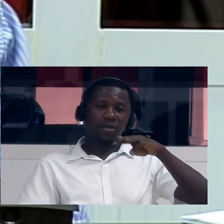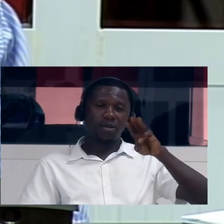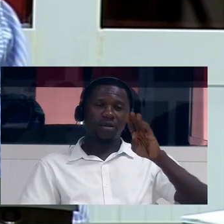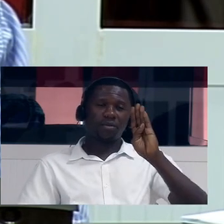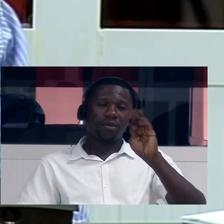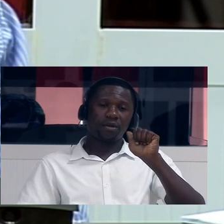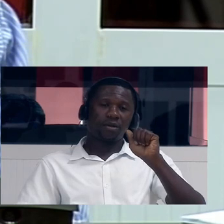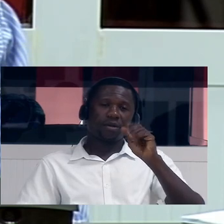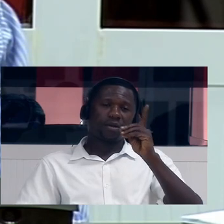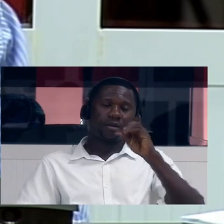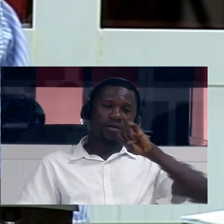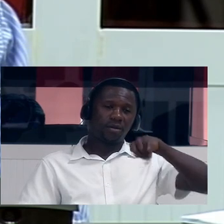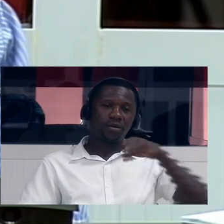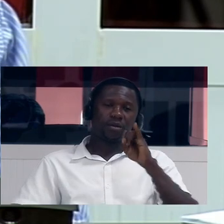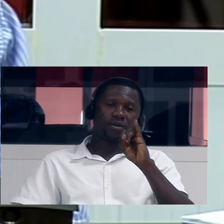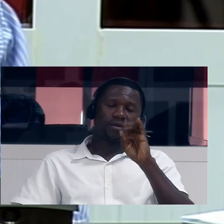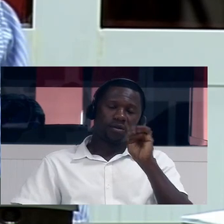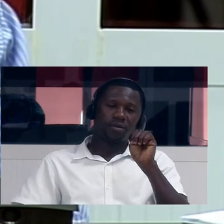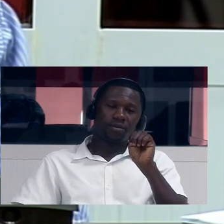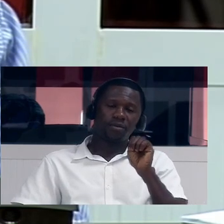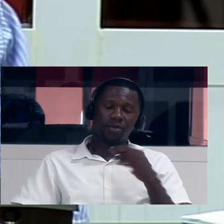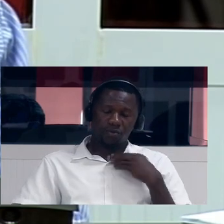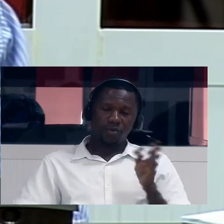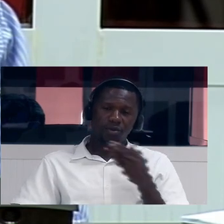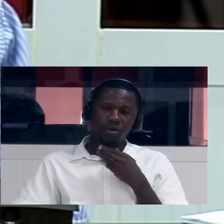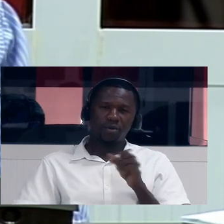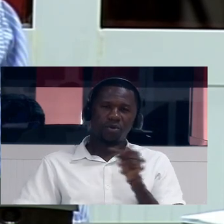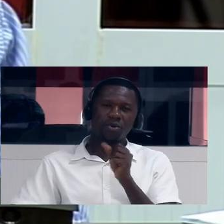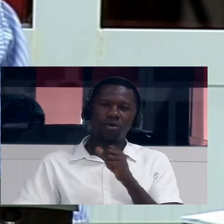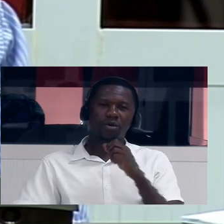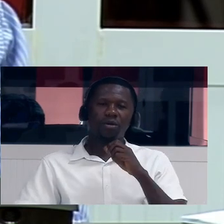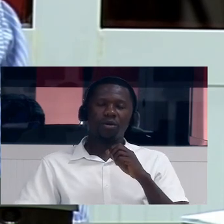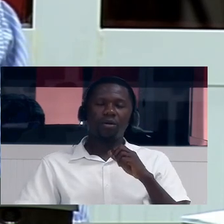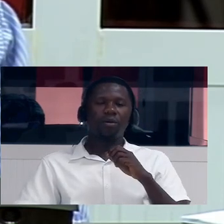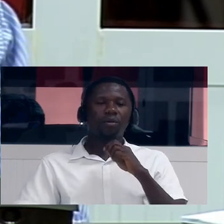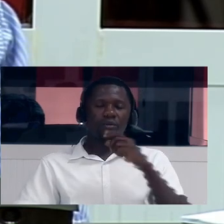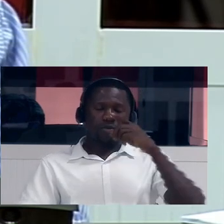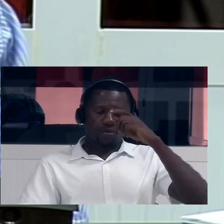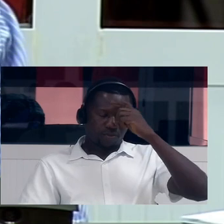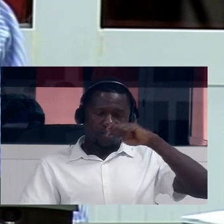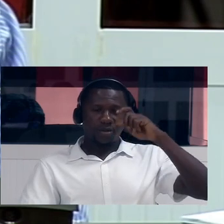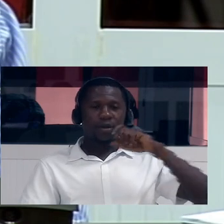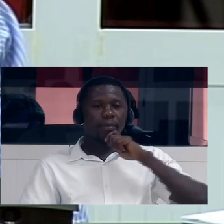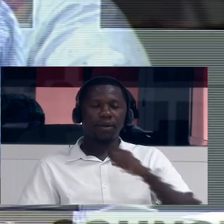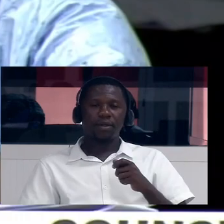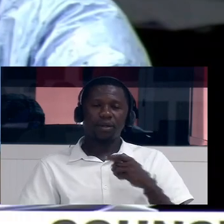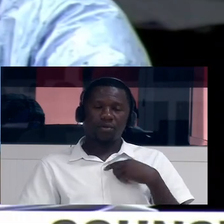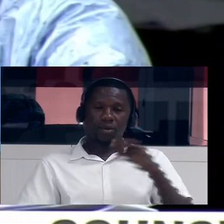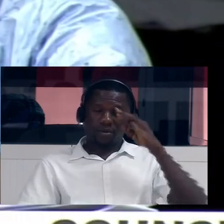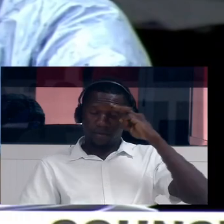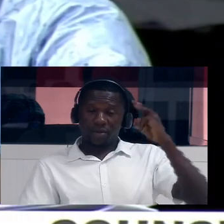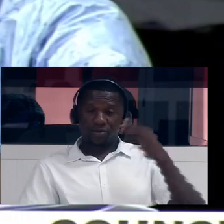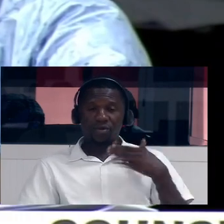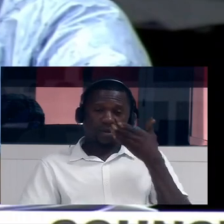Okay. I went with him and I think one other officer, and the minister was also present. Minister, are you Minister